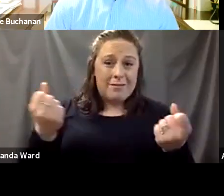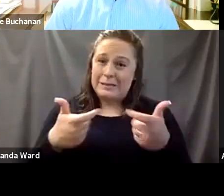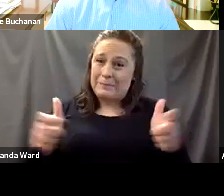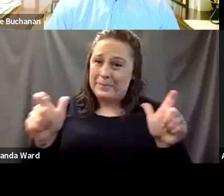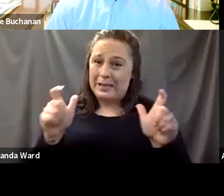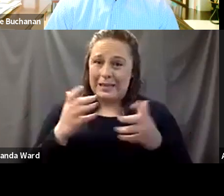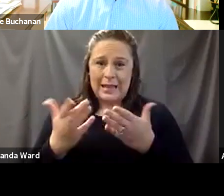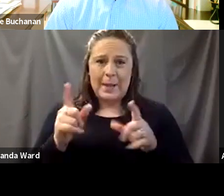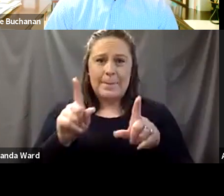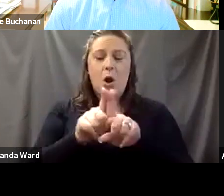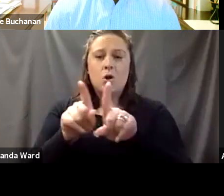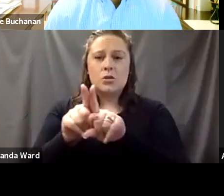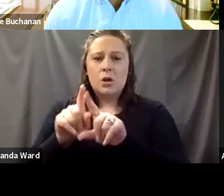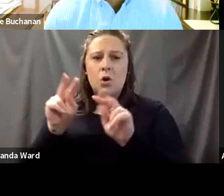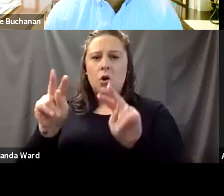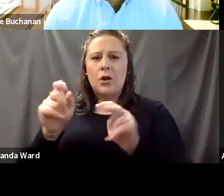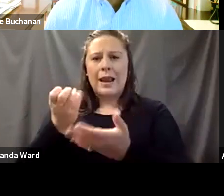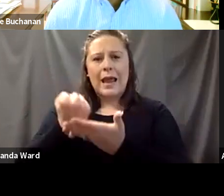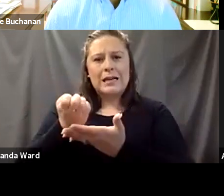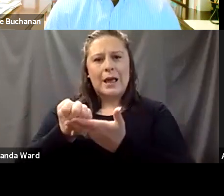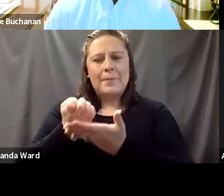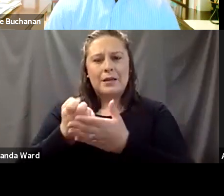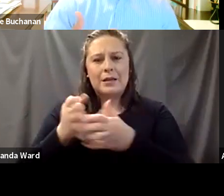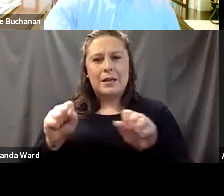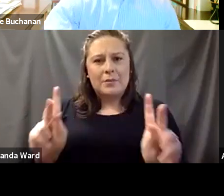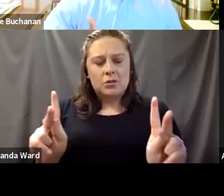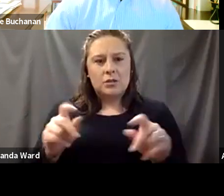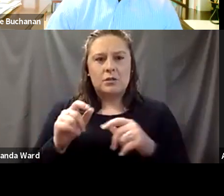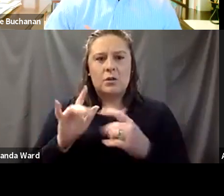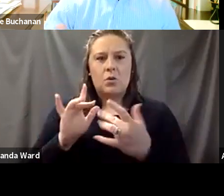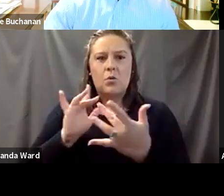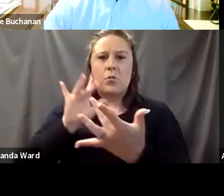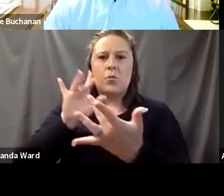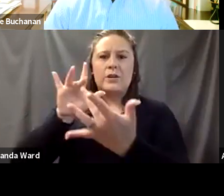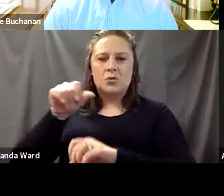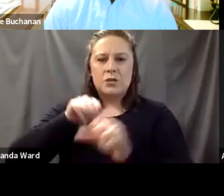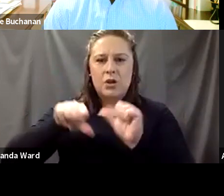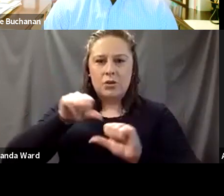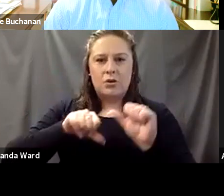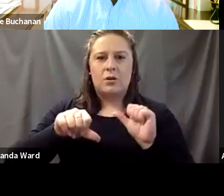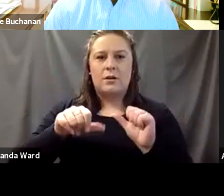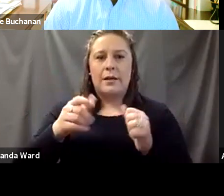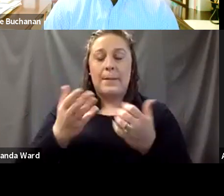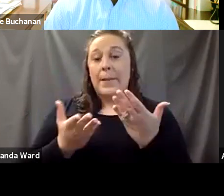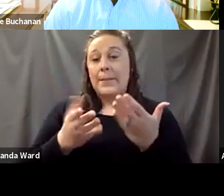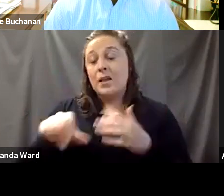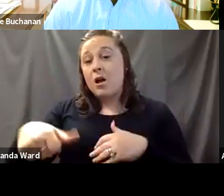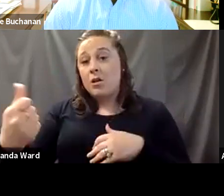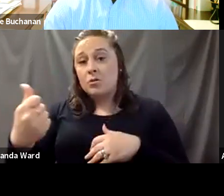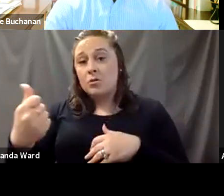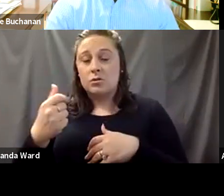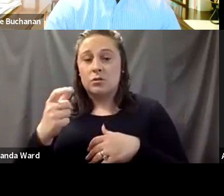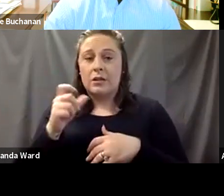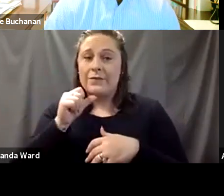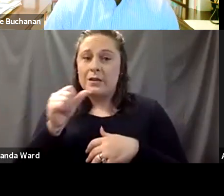but also when we look at economic opportunities, reaching out to each other others who may have